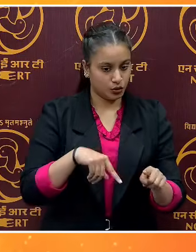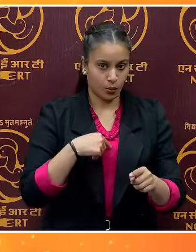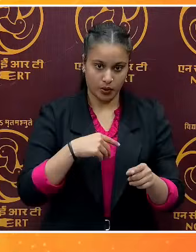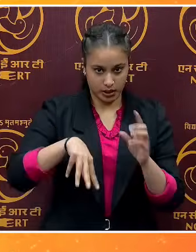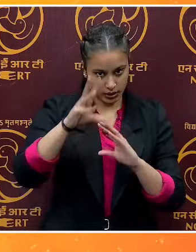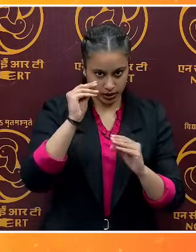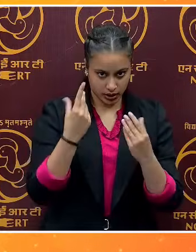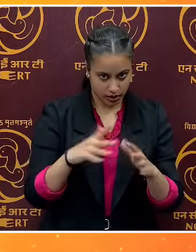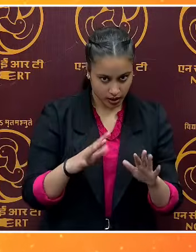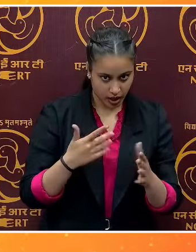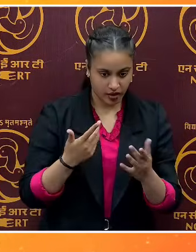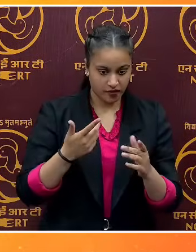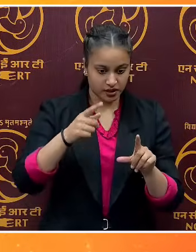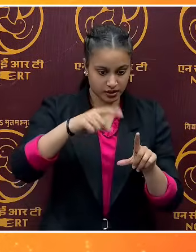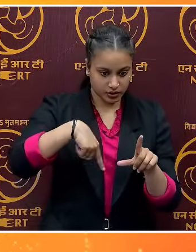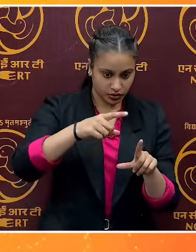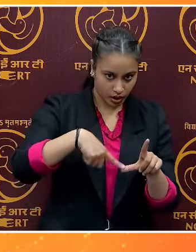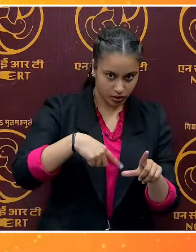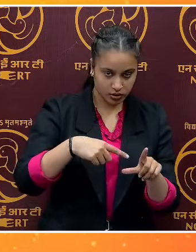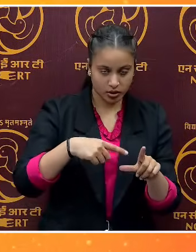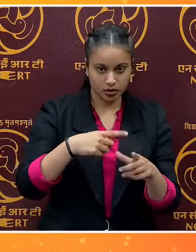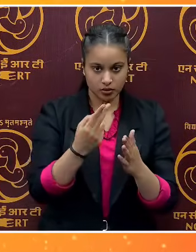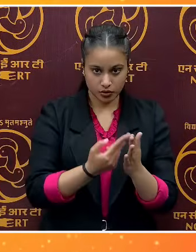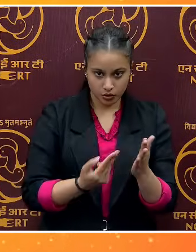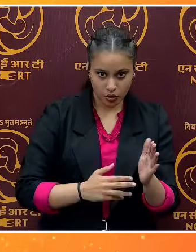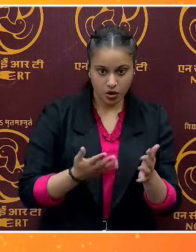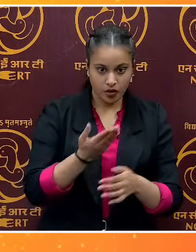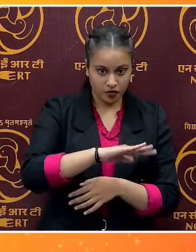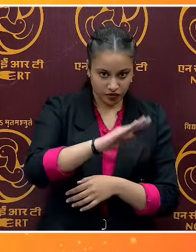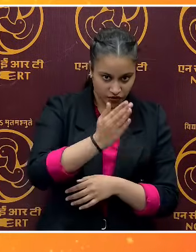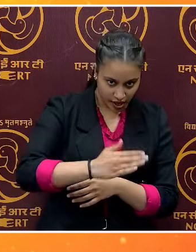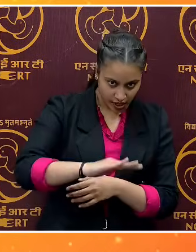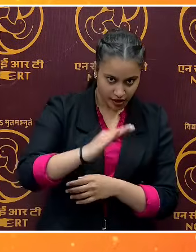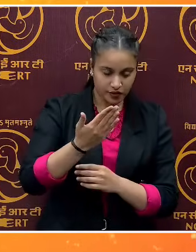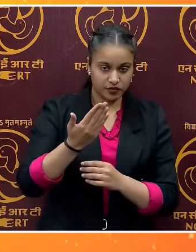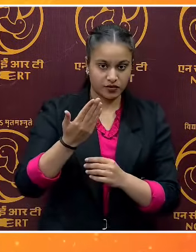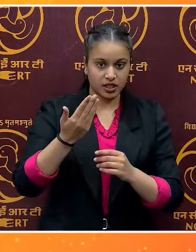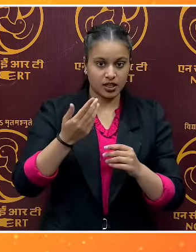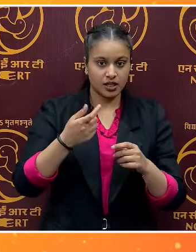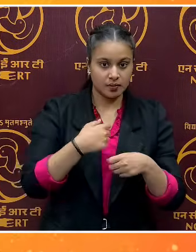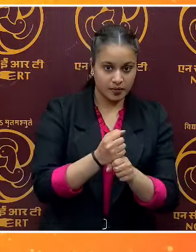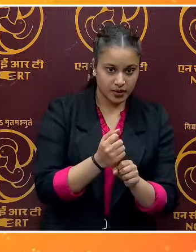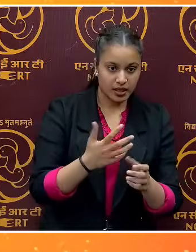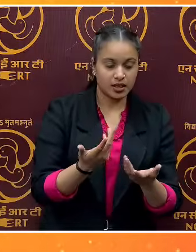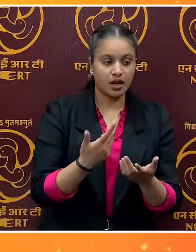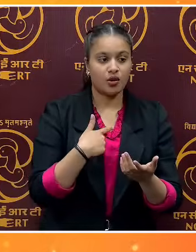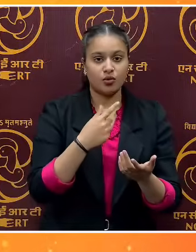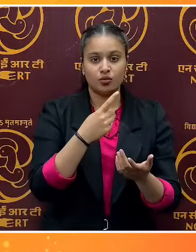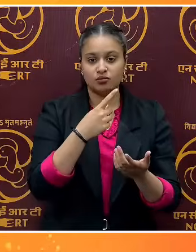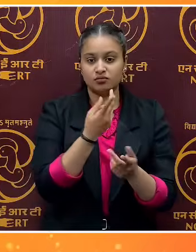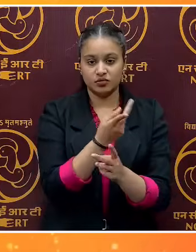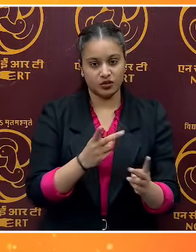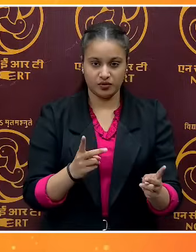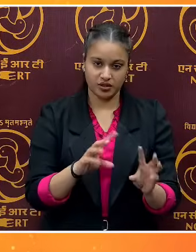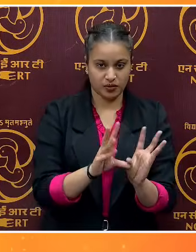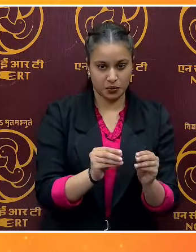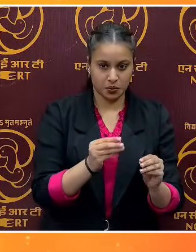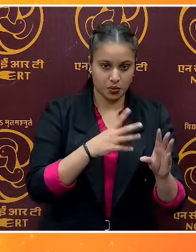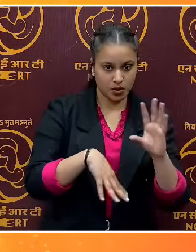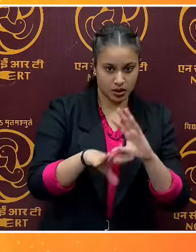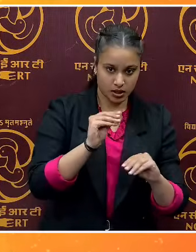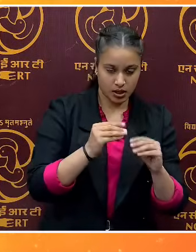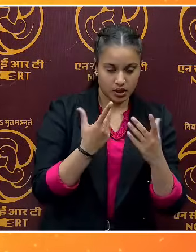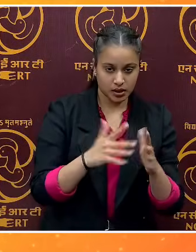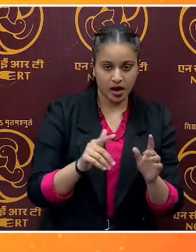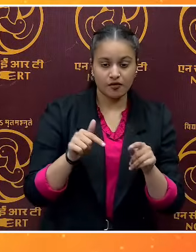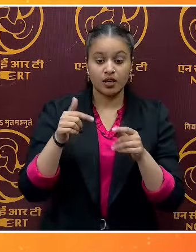draw a person and how to draw wavy wave, how to construct eyes. So, some interesting constructions we